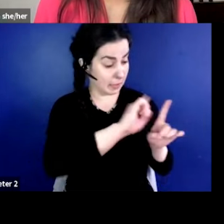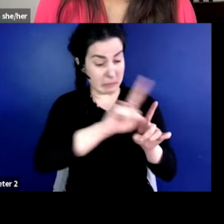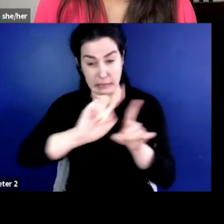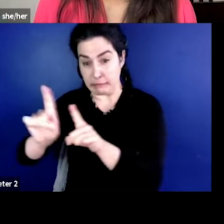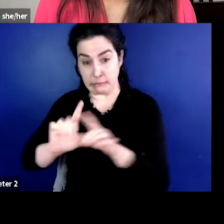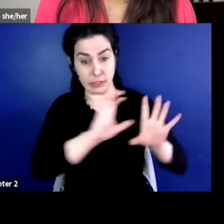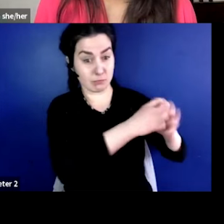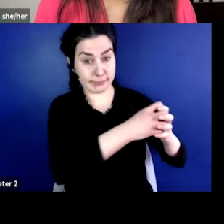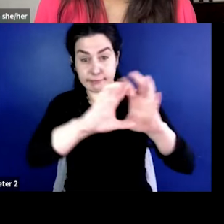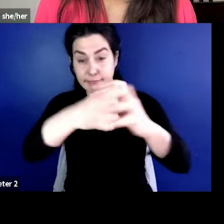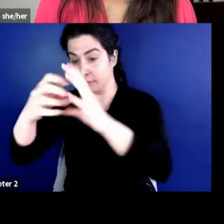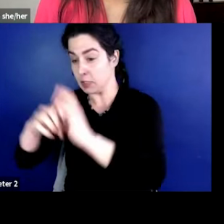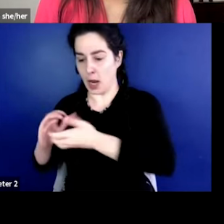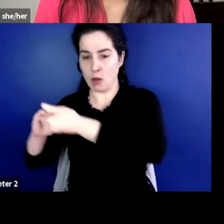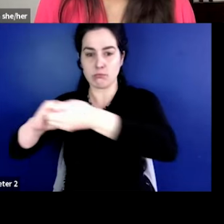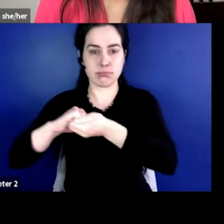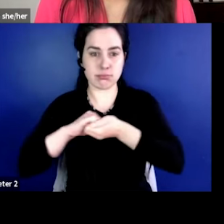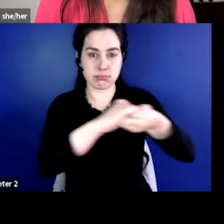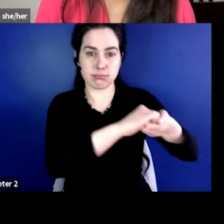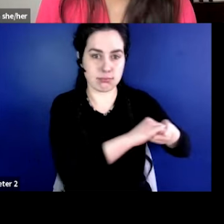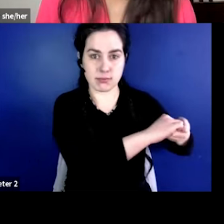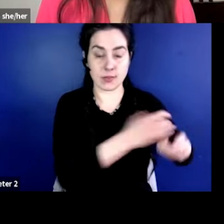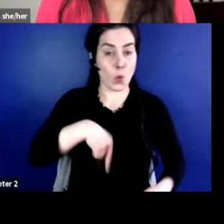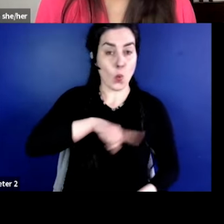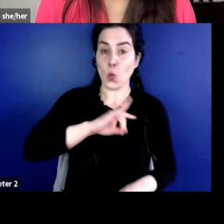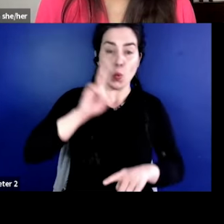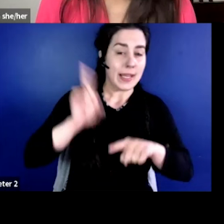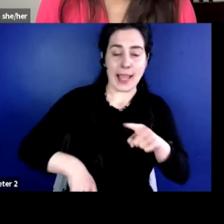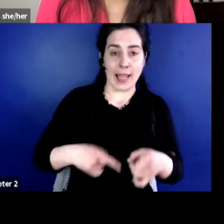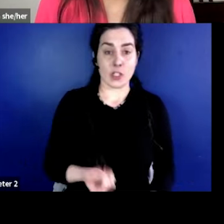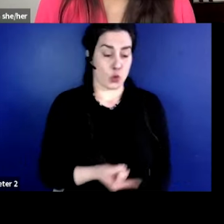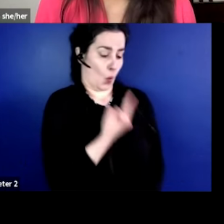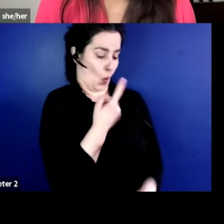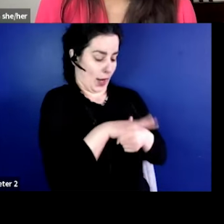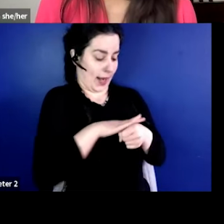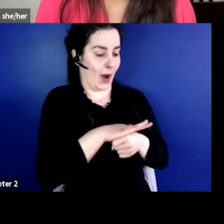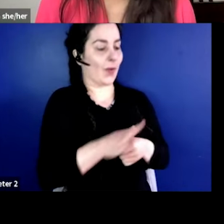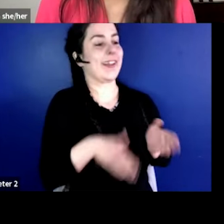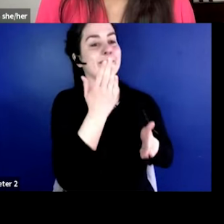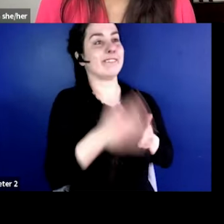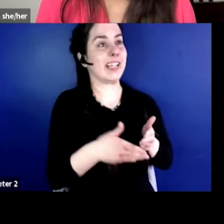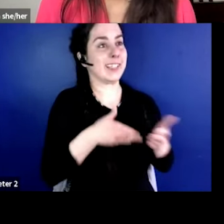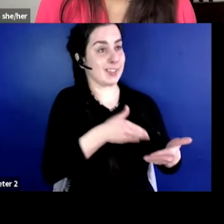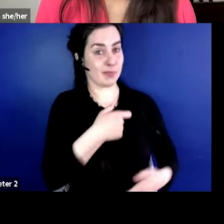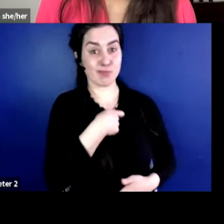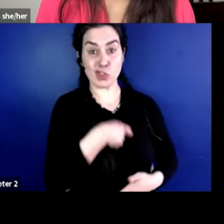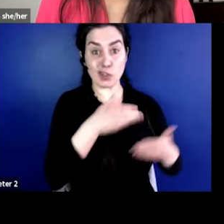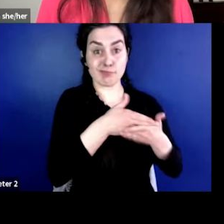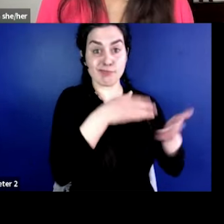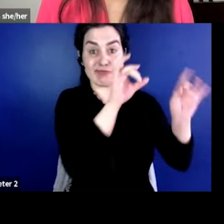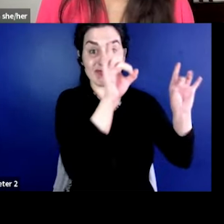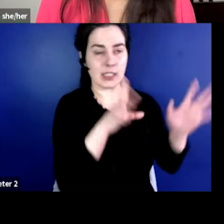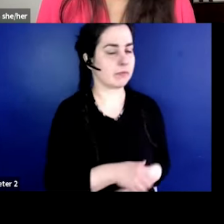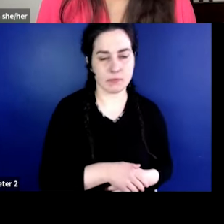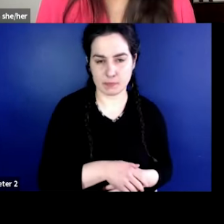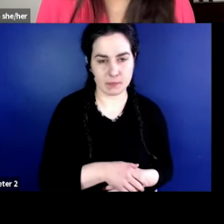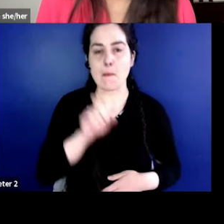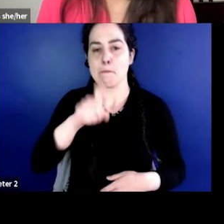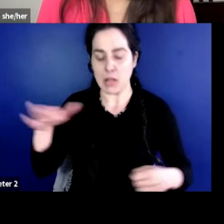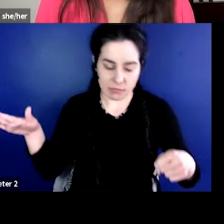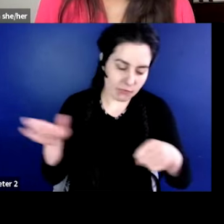gender based violence on campuses if it does not end across Canada in every aspect of this country. And so that means that we